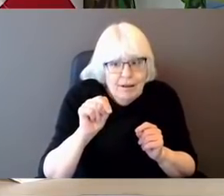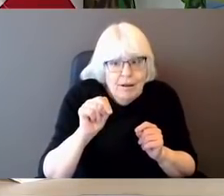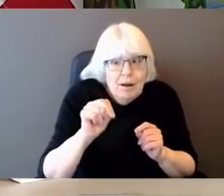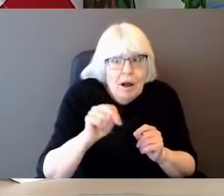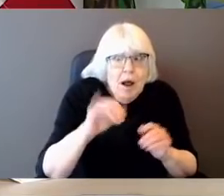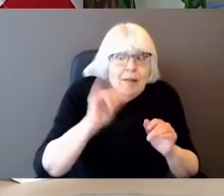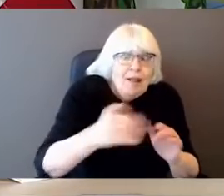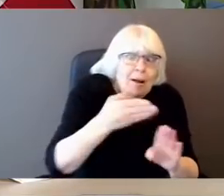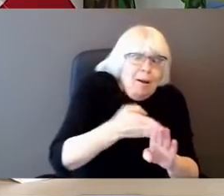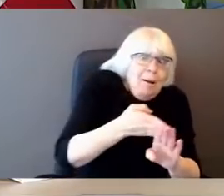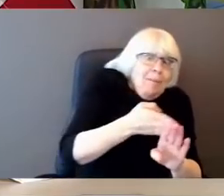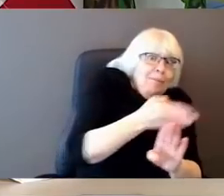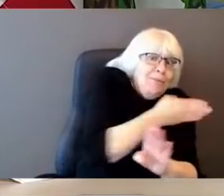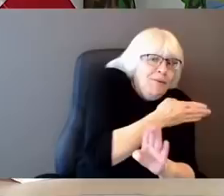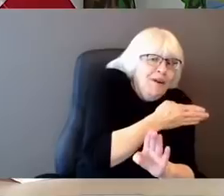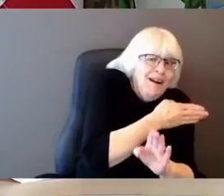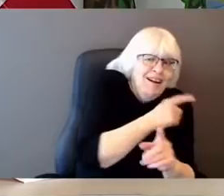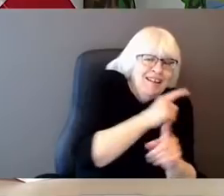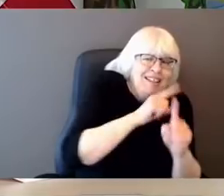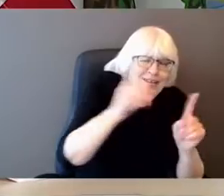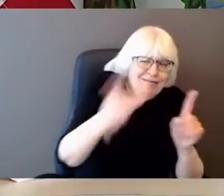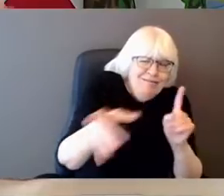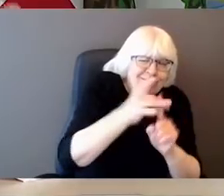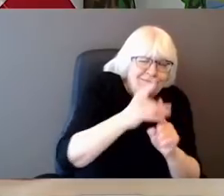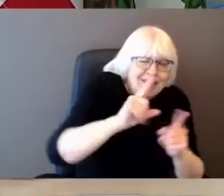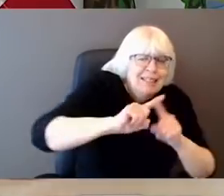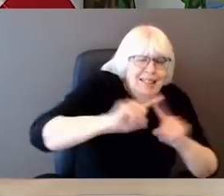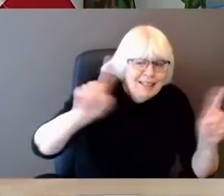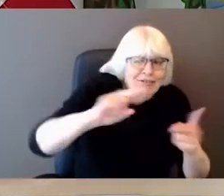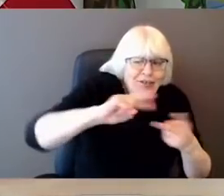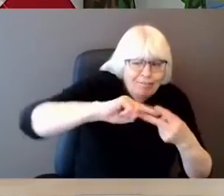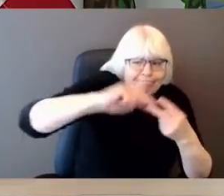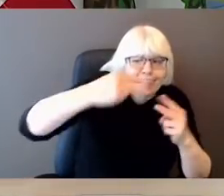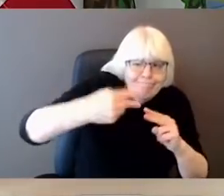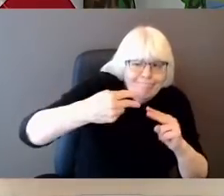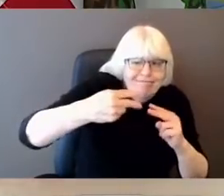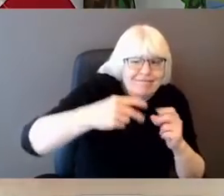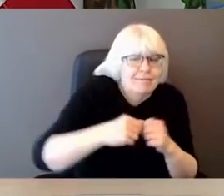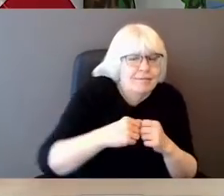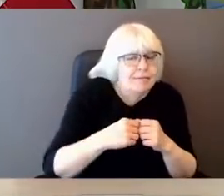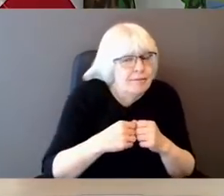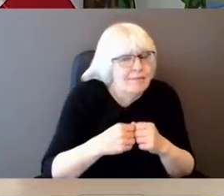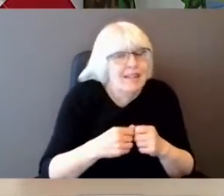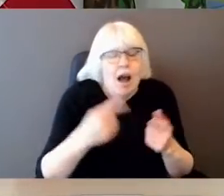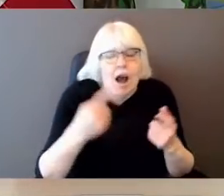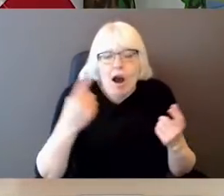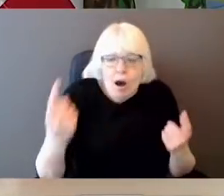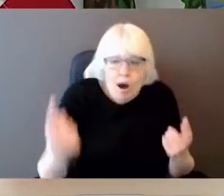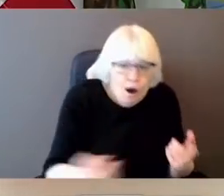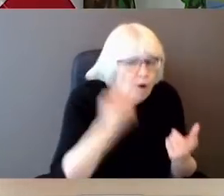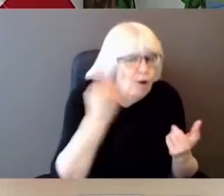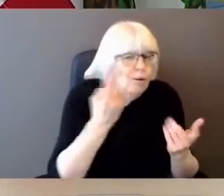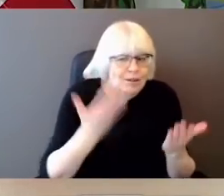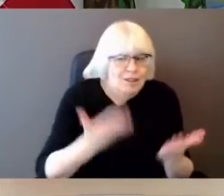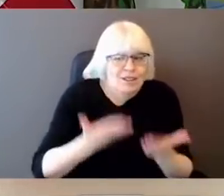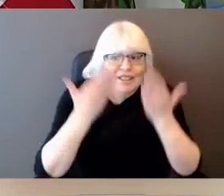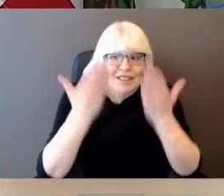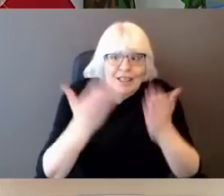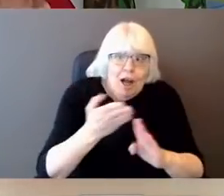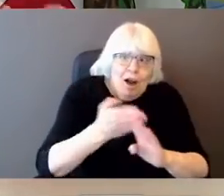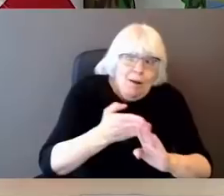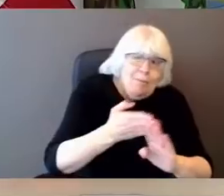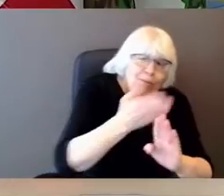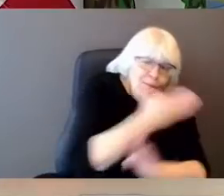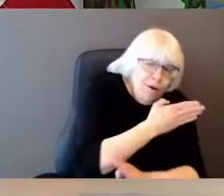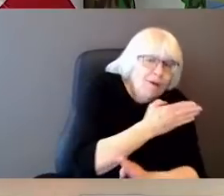we continue to advise for testing and isolation for those individuals diagnosed before December